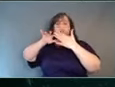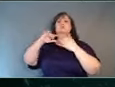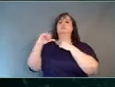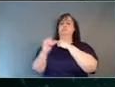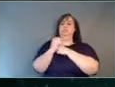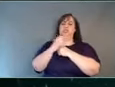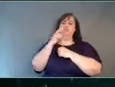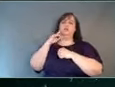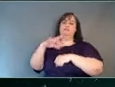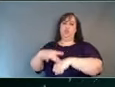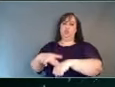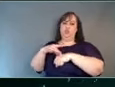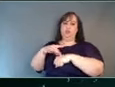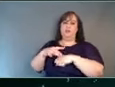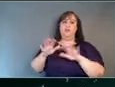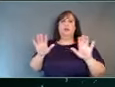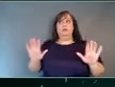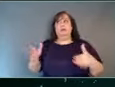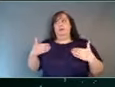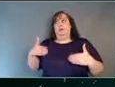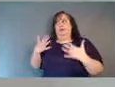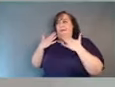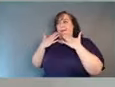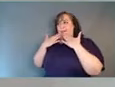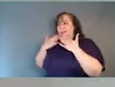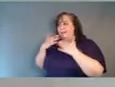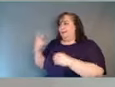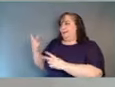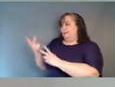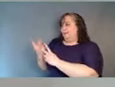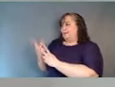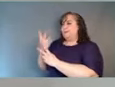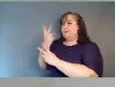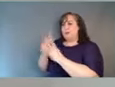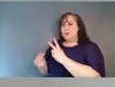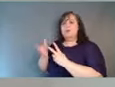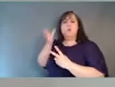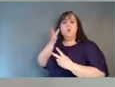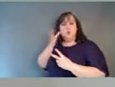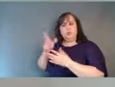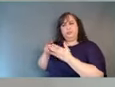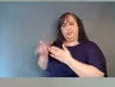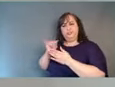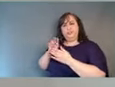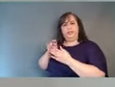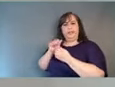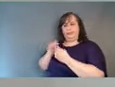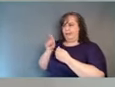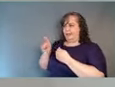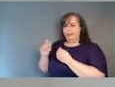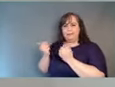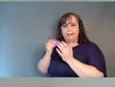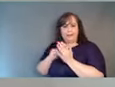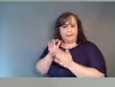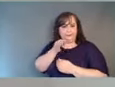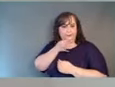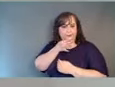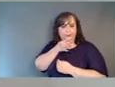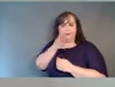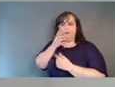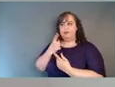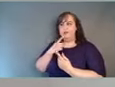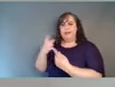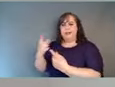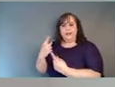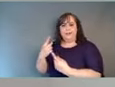Wow. Well, thank you so much, Danny and Tarek. We'll be right back with our experts to answer a few more questions. Remember that